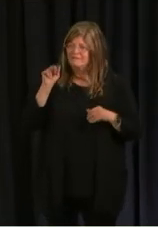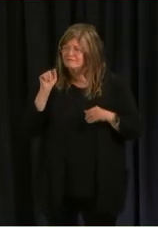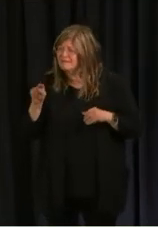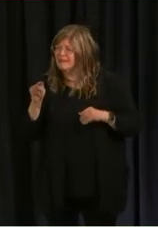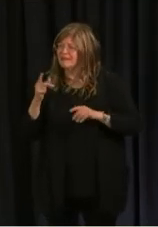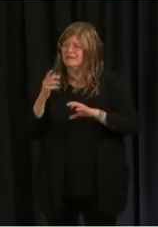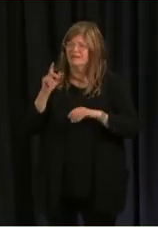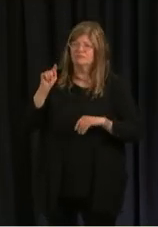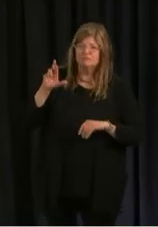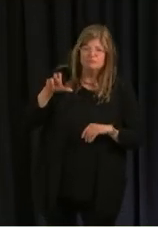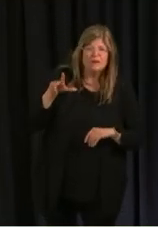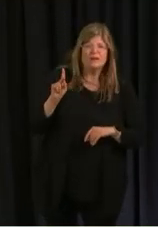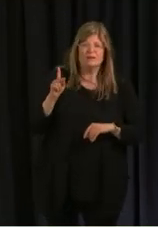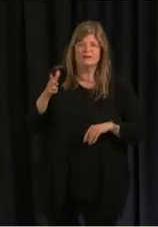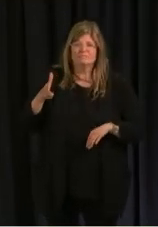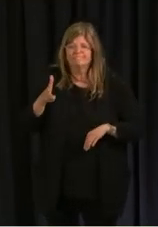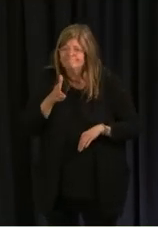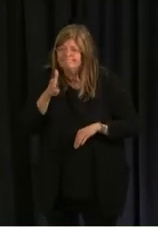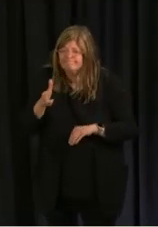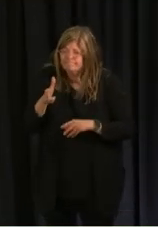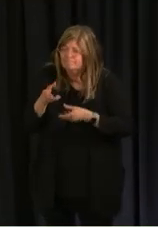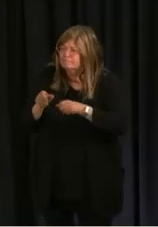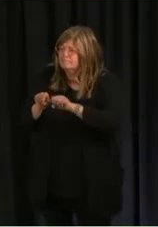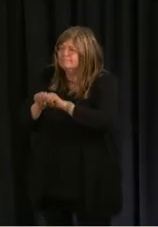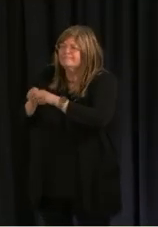for distribution of the vaccine.